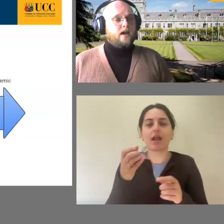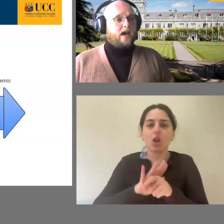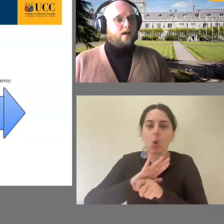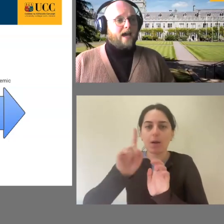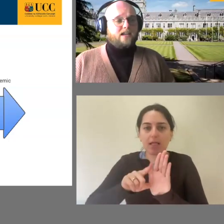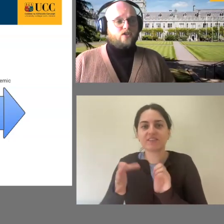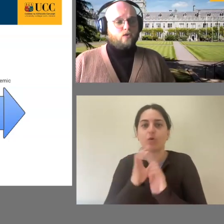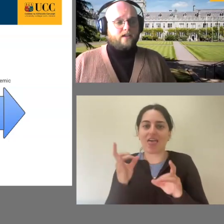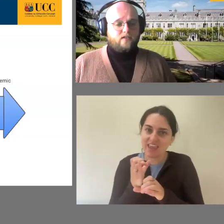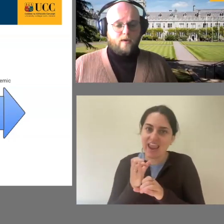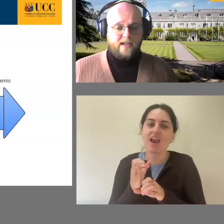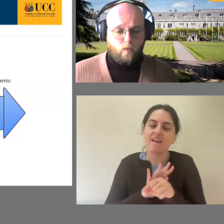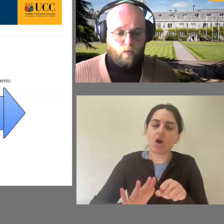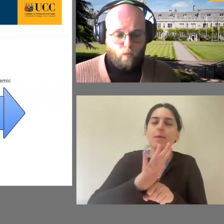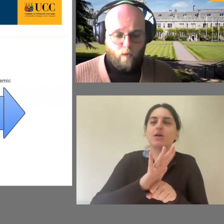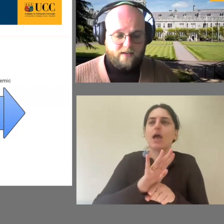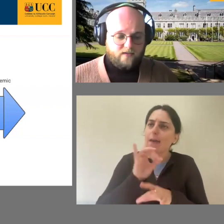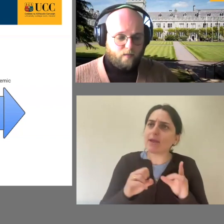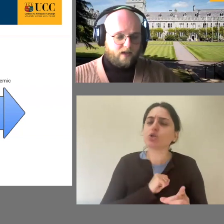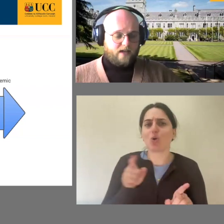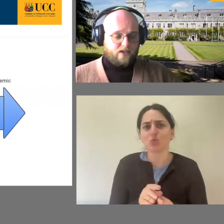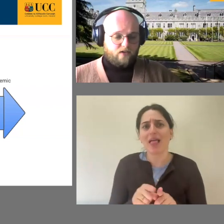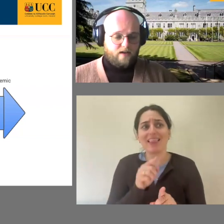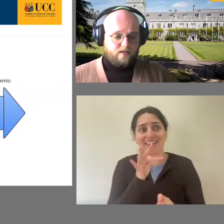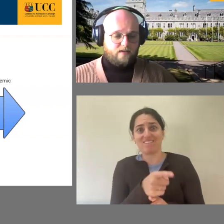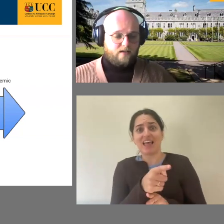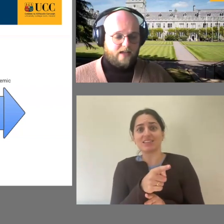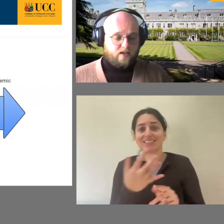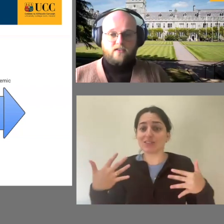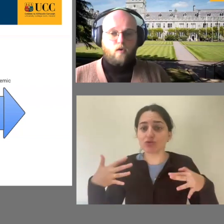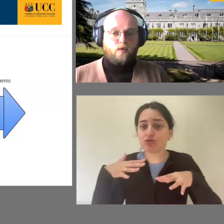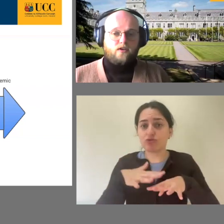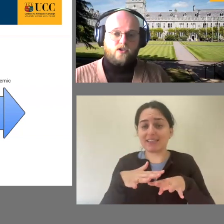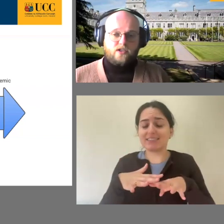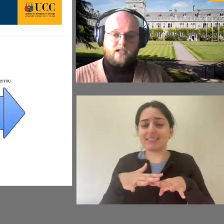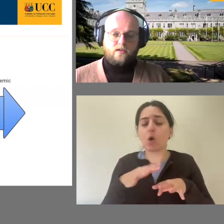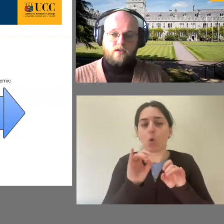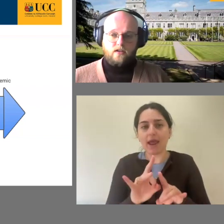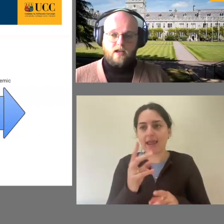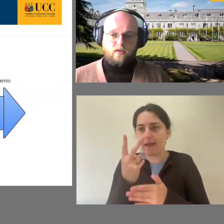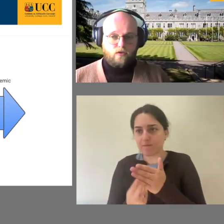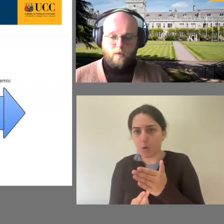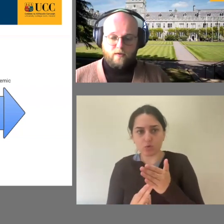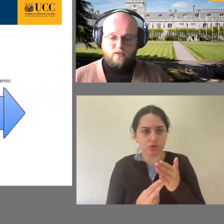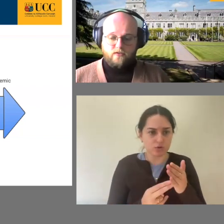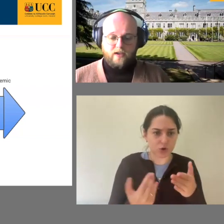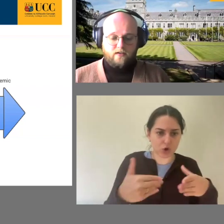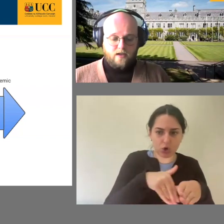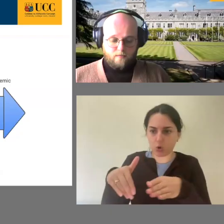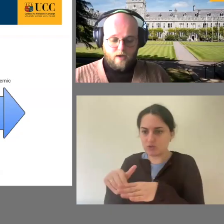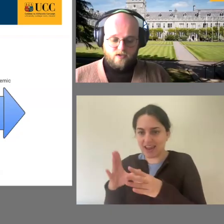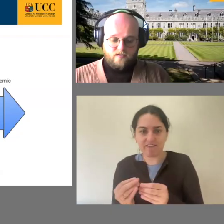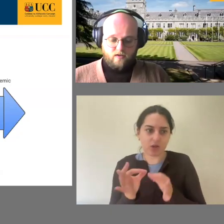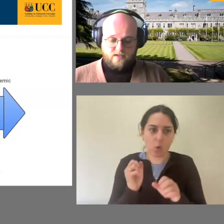settings, and ensuring as well that when these are being integrated, that there is co-production included in that throughout, so